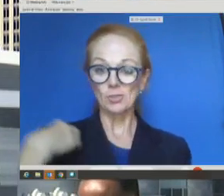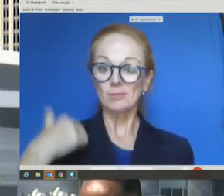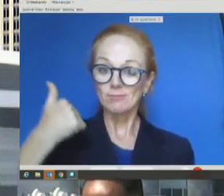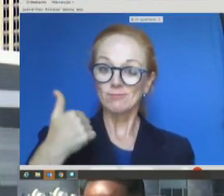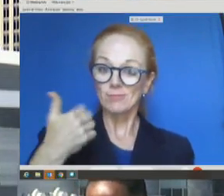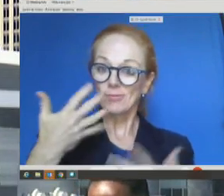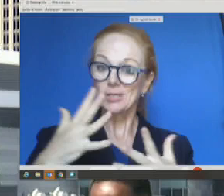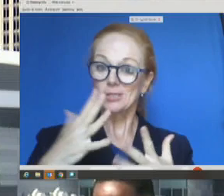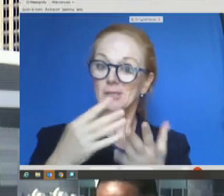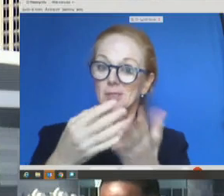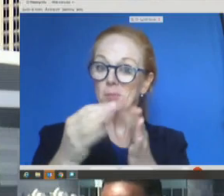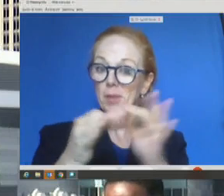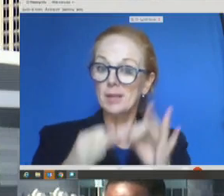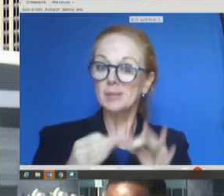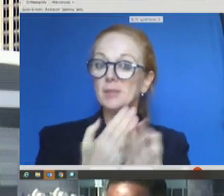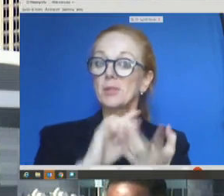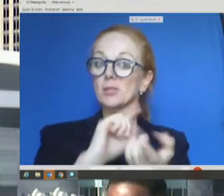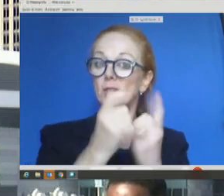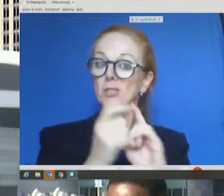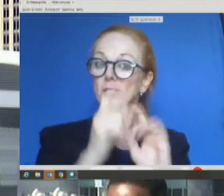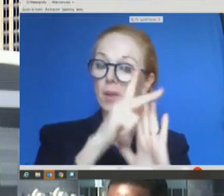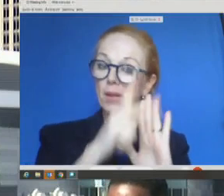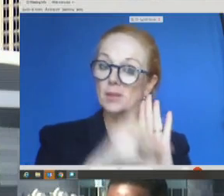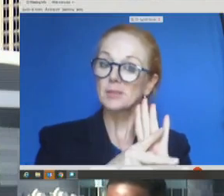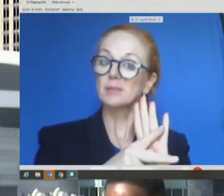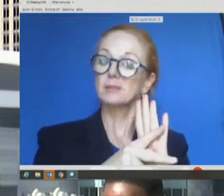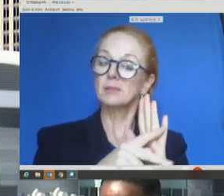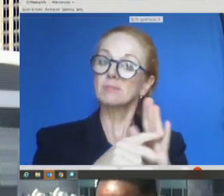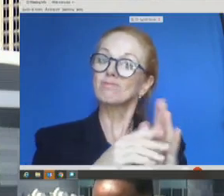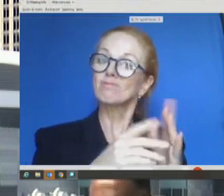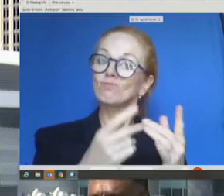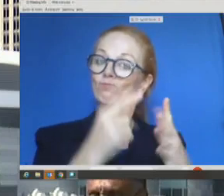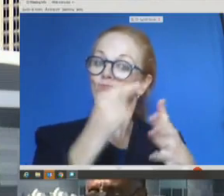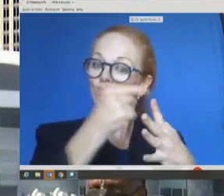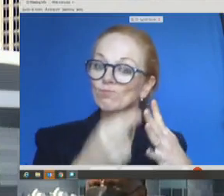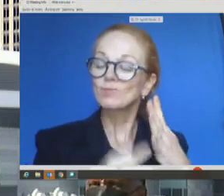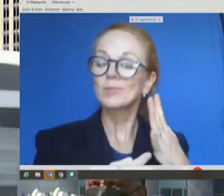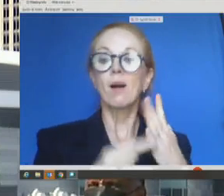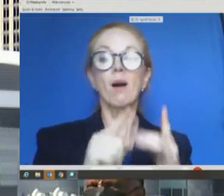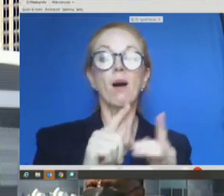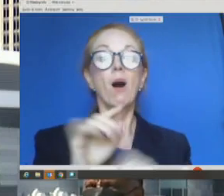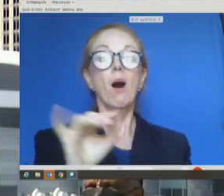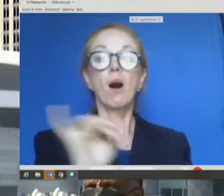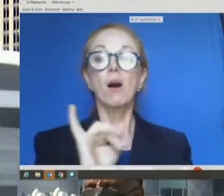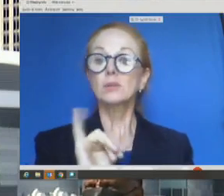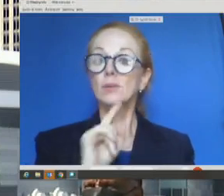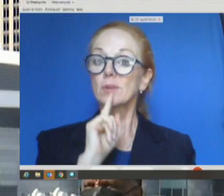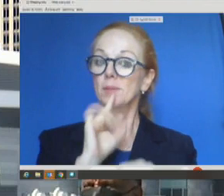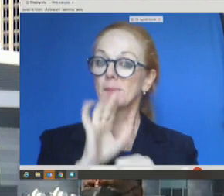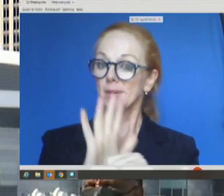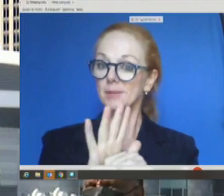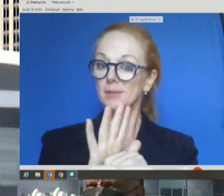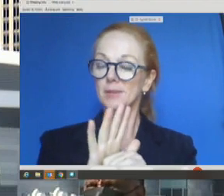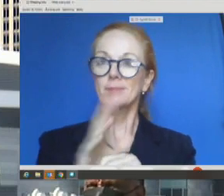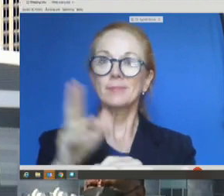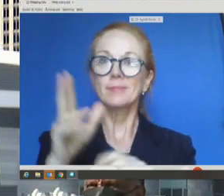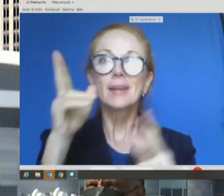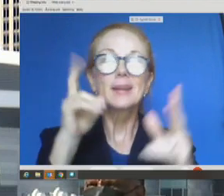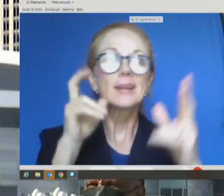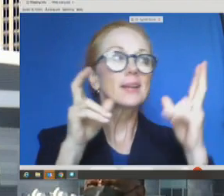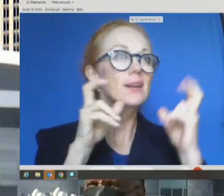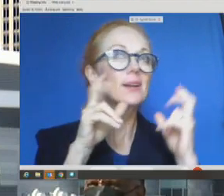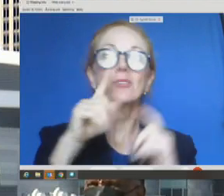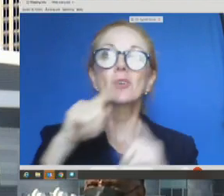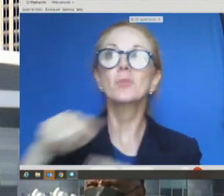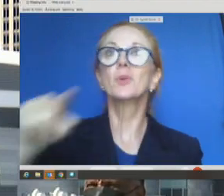and practices. The police department is also committed to hearing from the community. Our departments have worked together